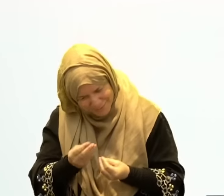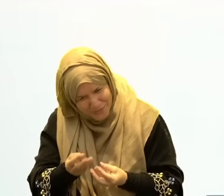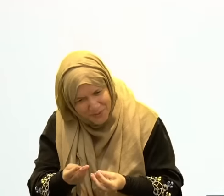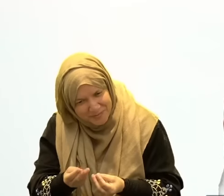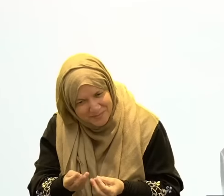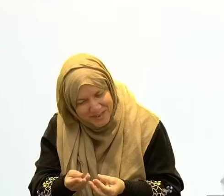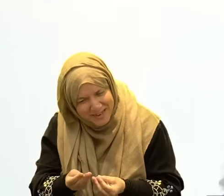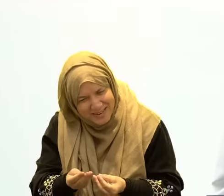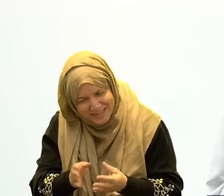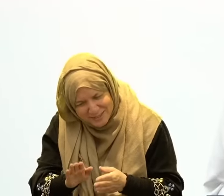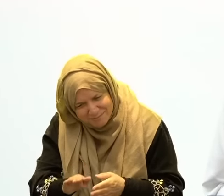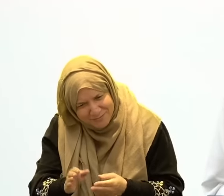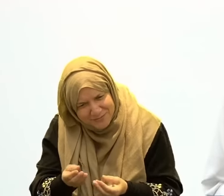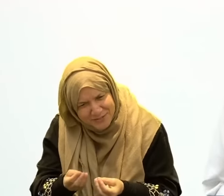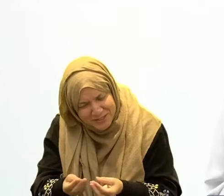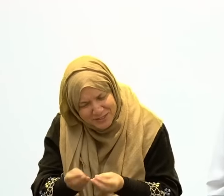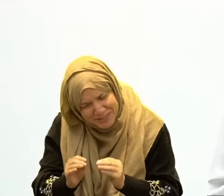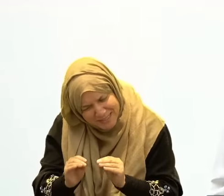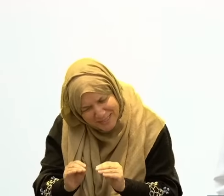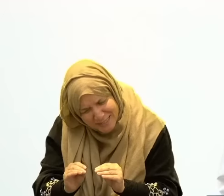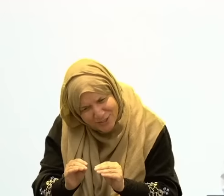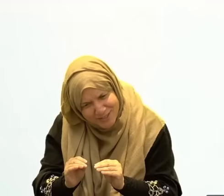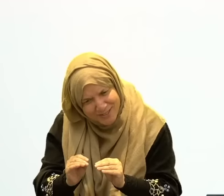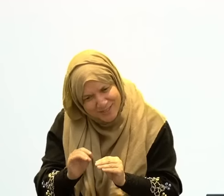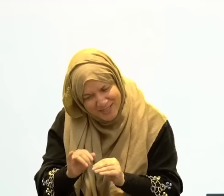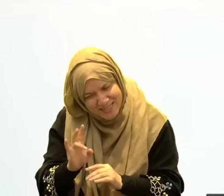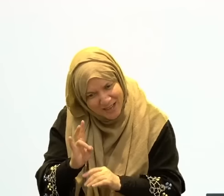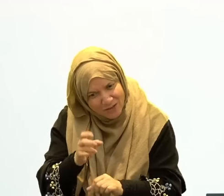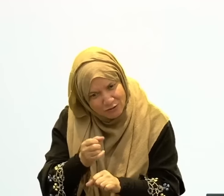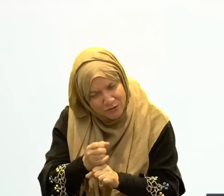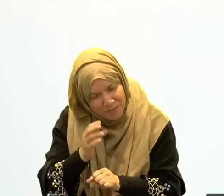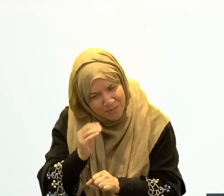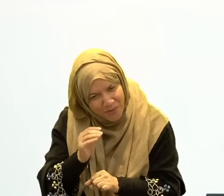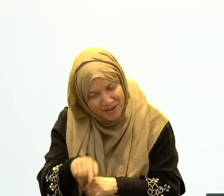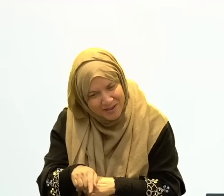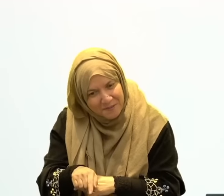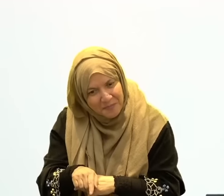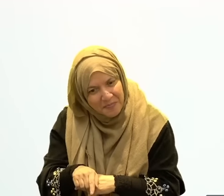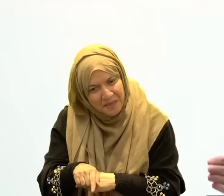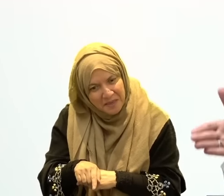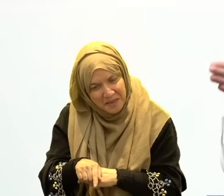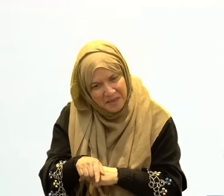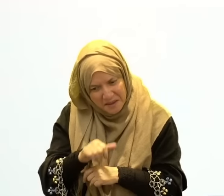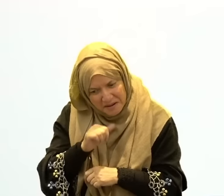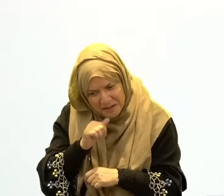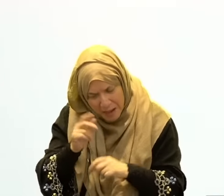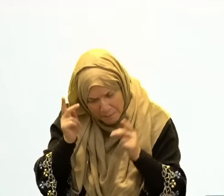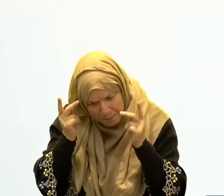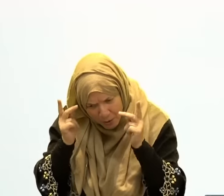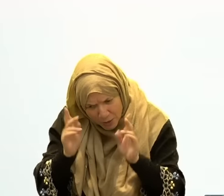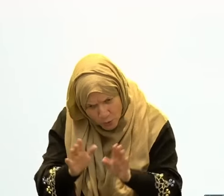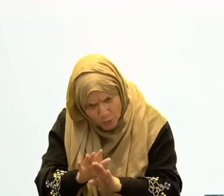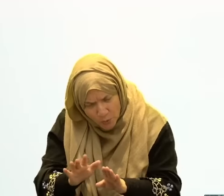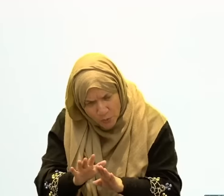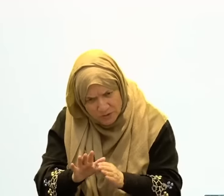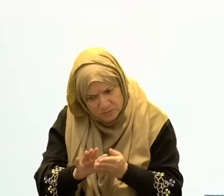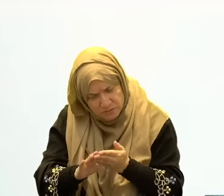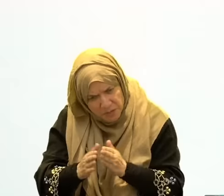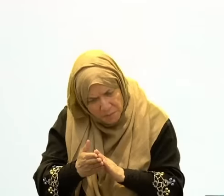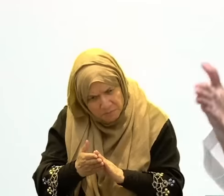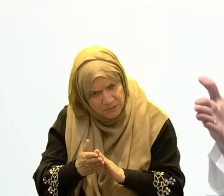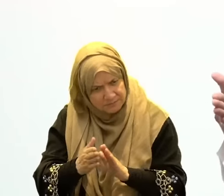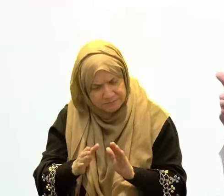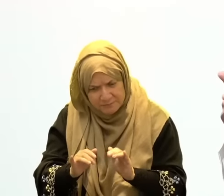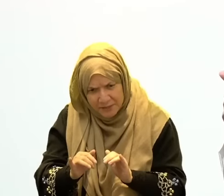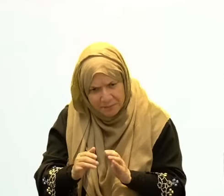heart. So it wasn't a paranoia as much as it became a sweetness at that point, where it went from being a protection